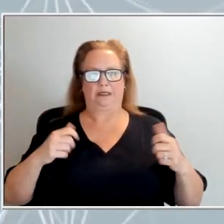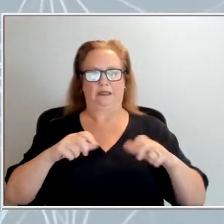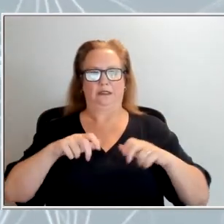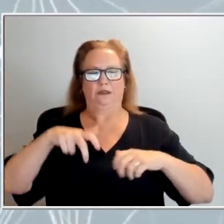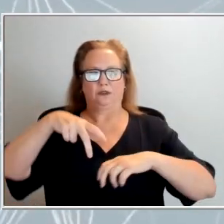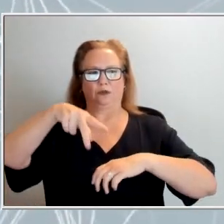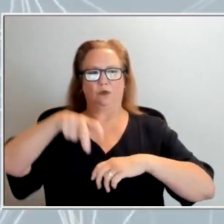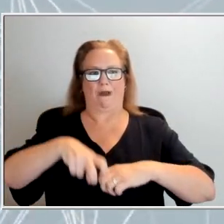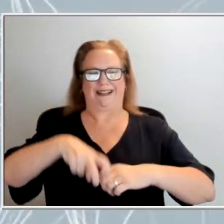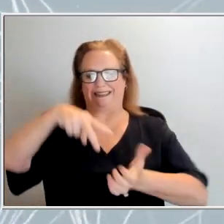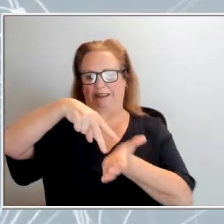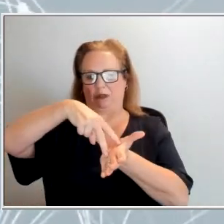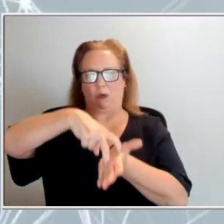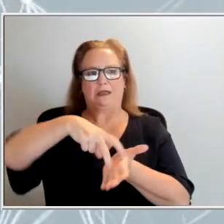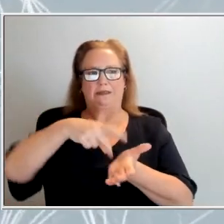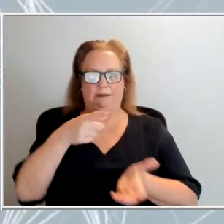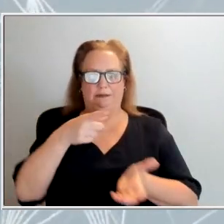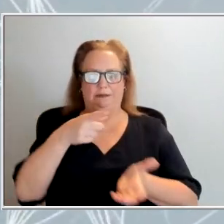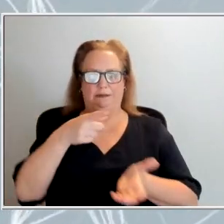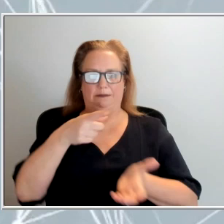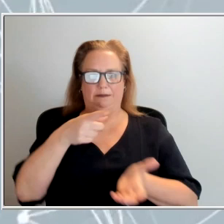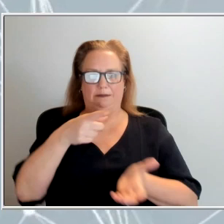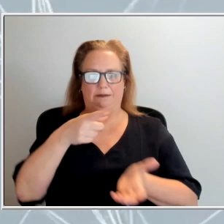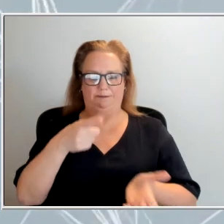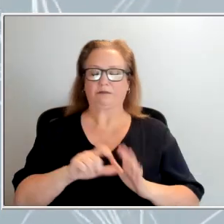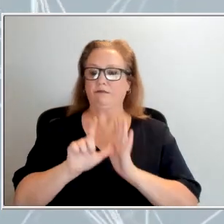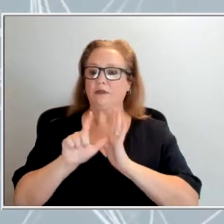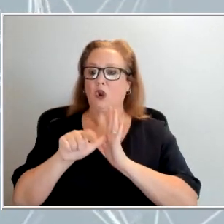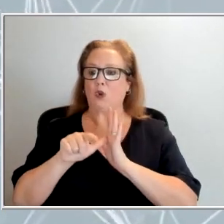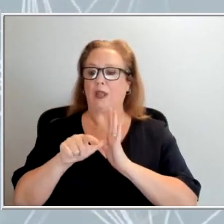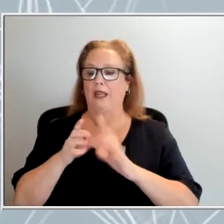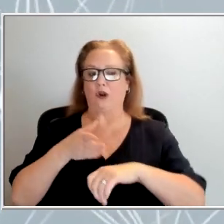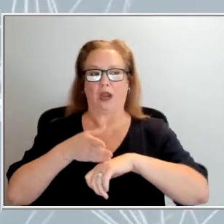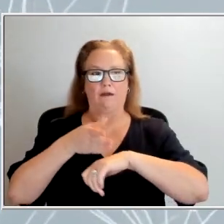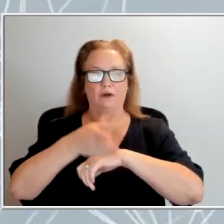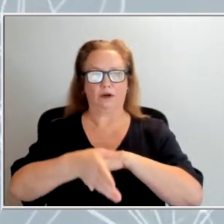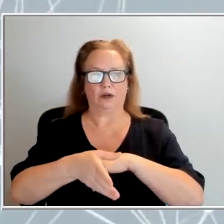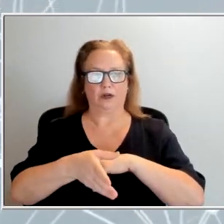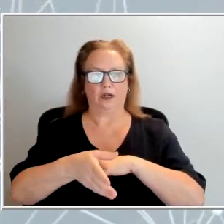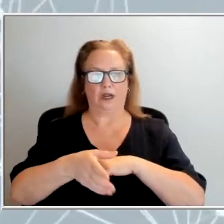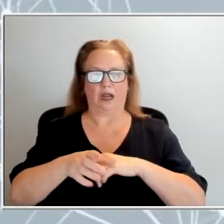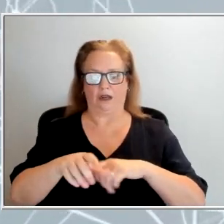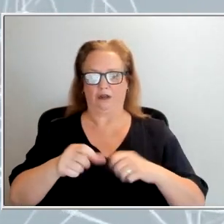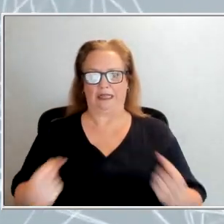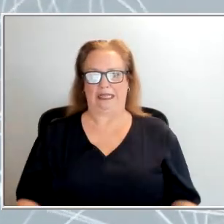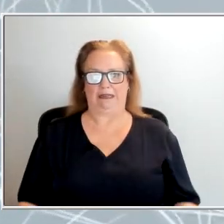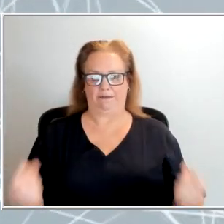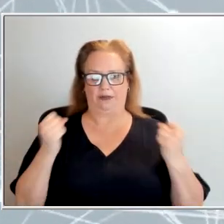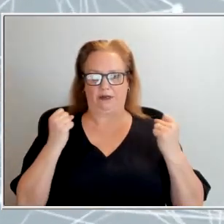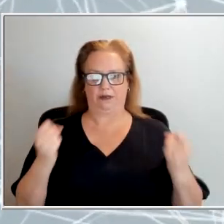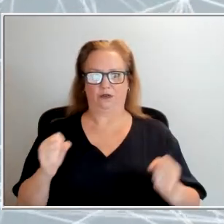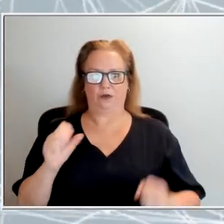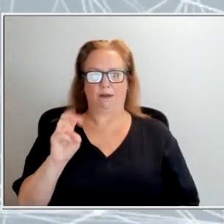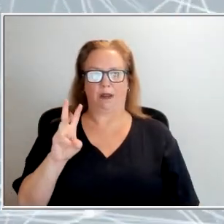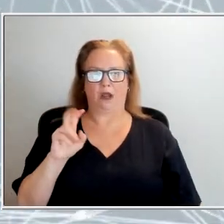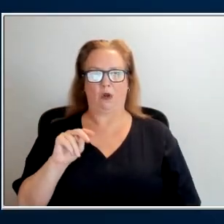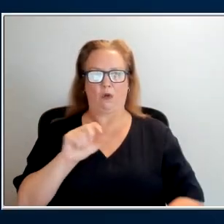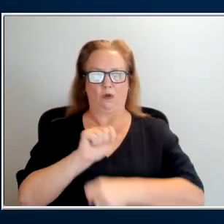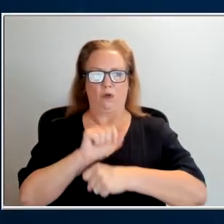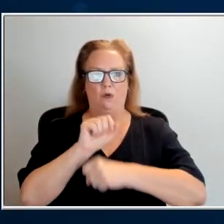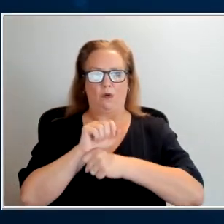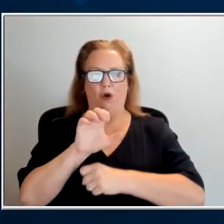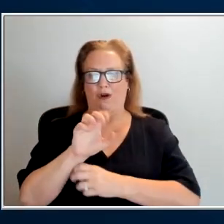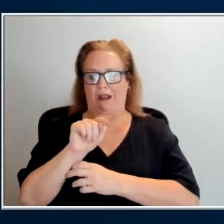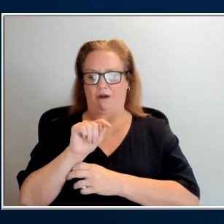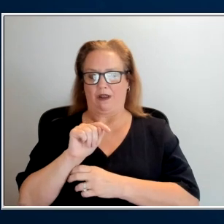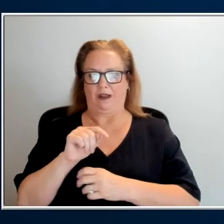there. Or later, after I was able to lift weights, starting to do my own sort of workout, and I found